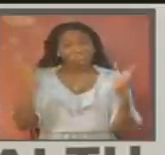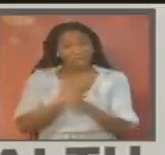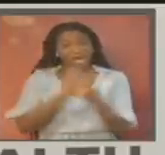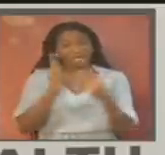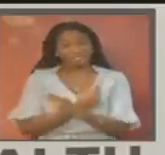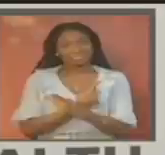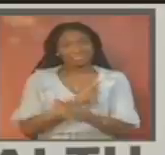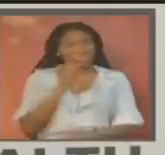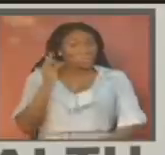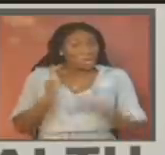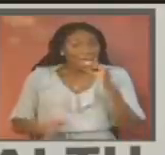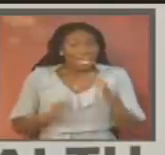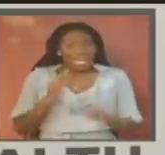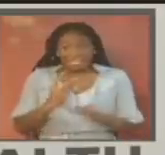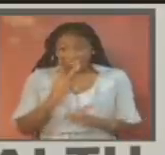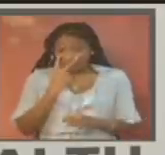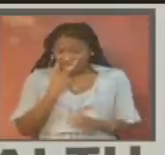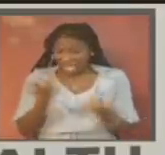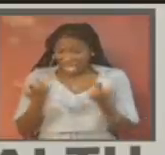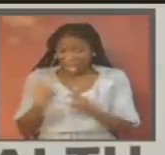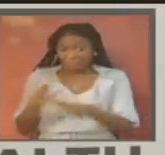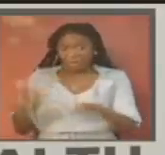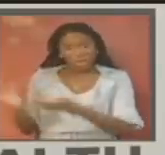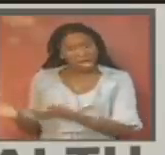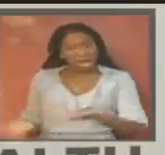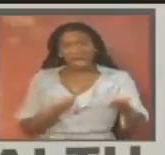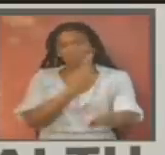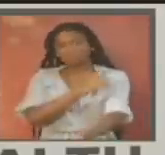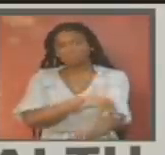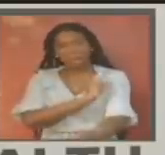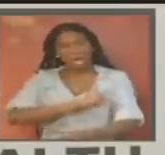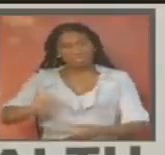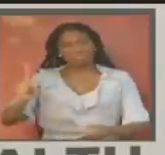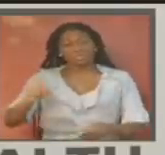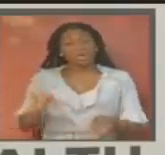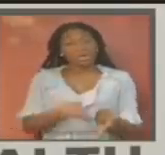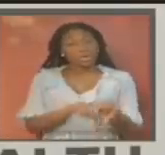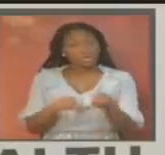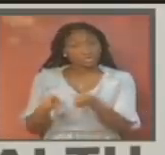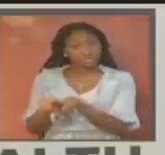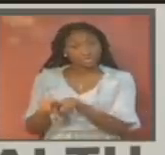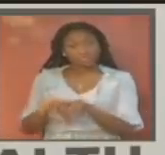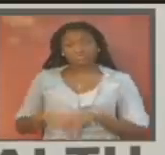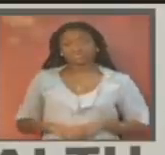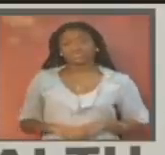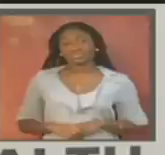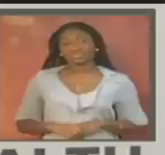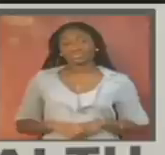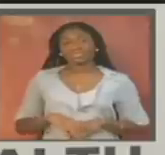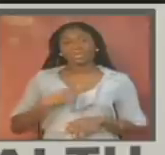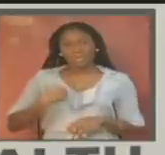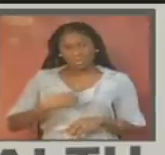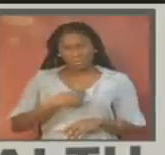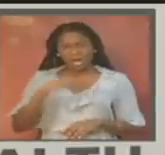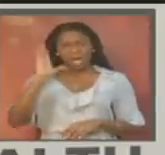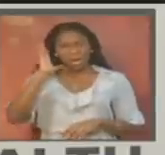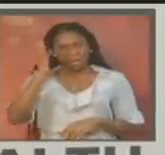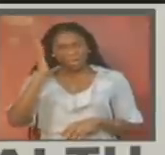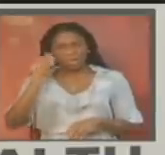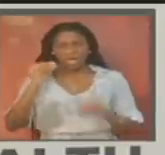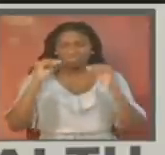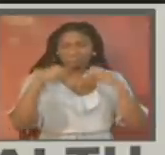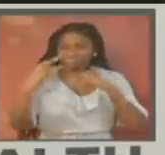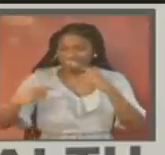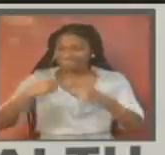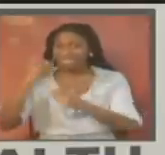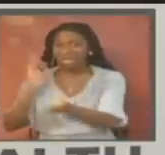your nearest health facility. And we're also going to resend the protocol to all the health professionals to make sure they're aware. We're